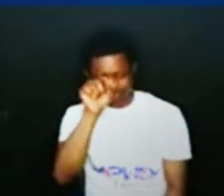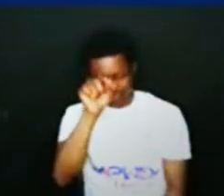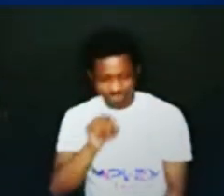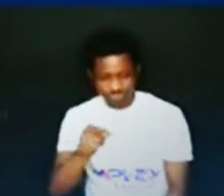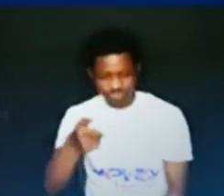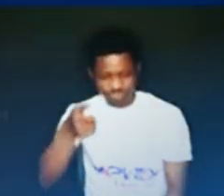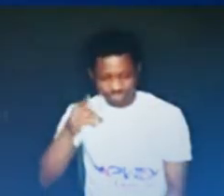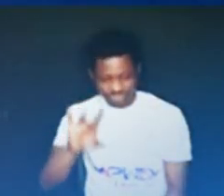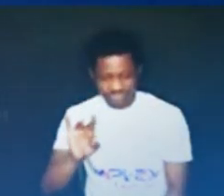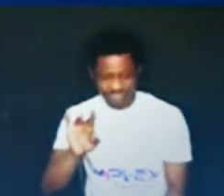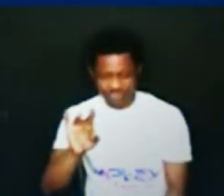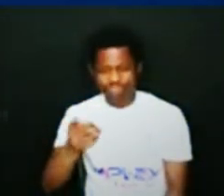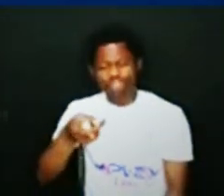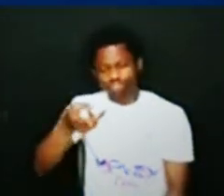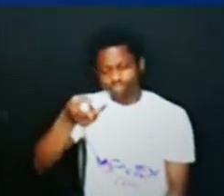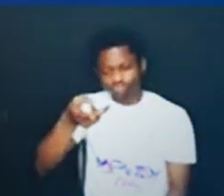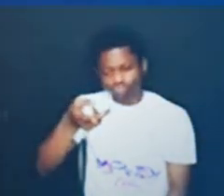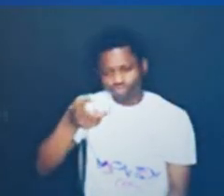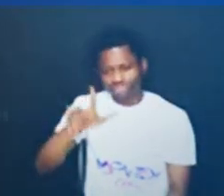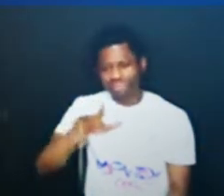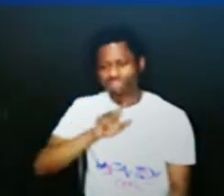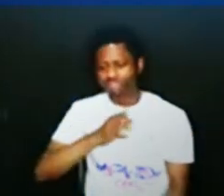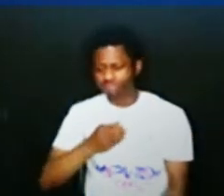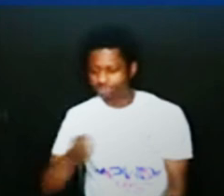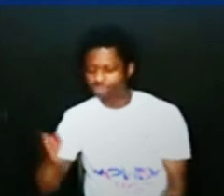19 from verse